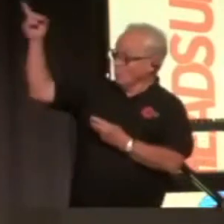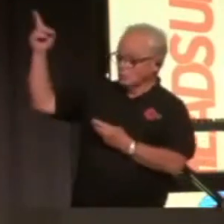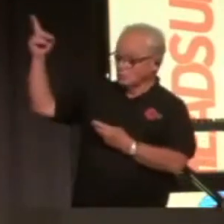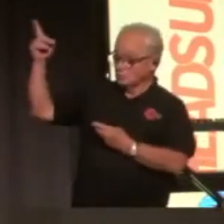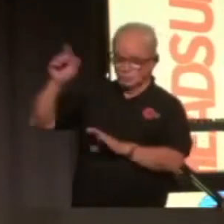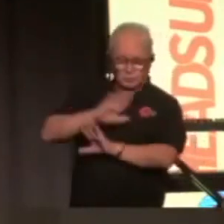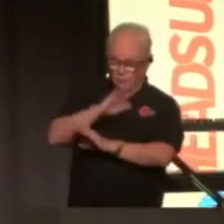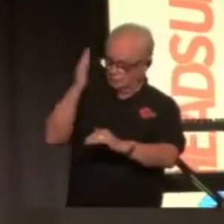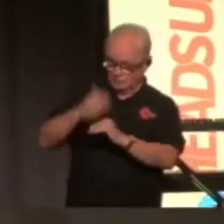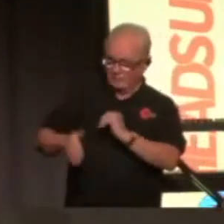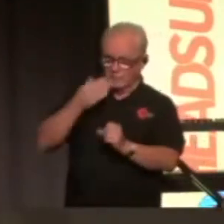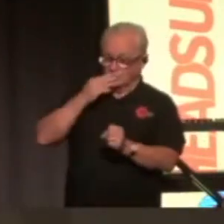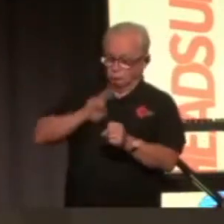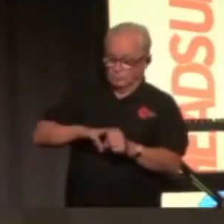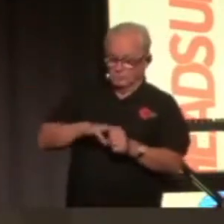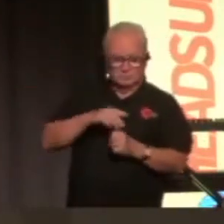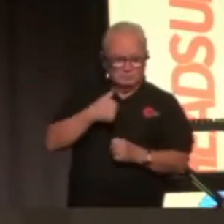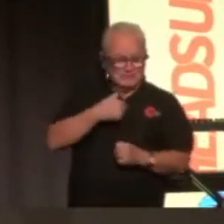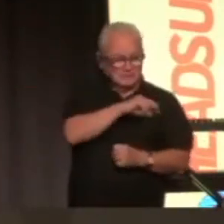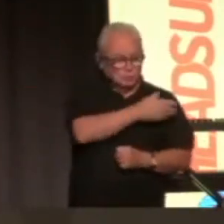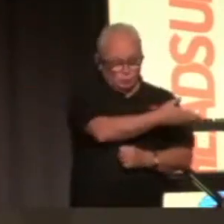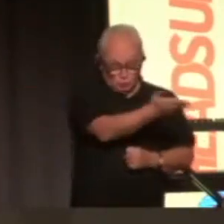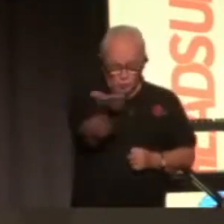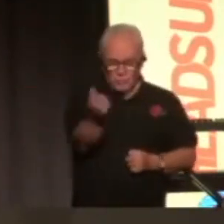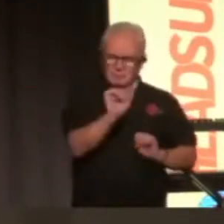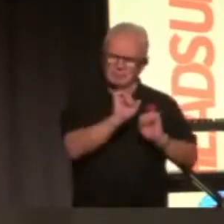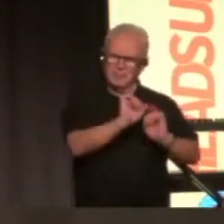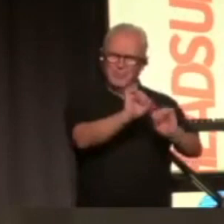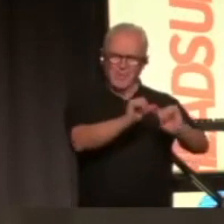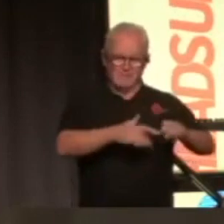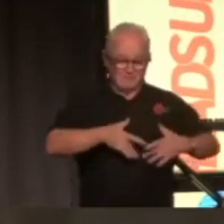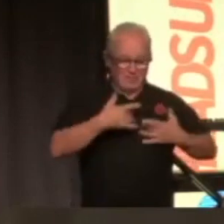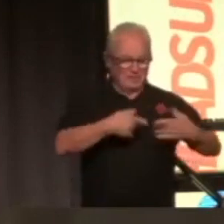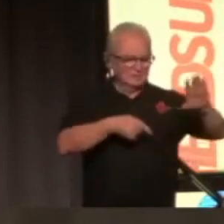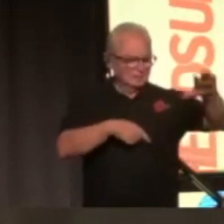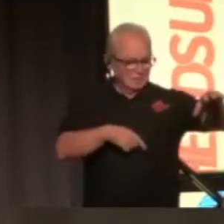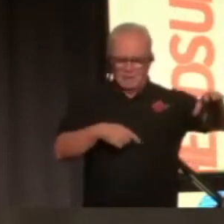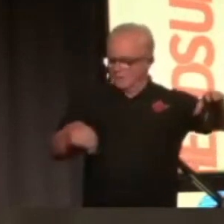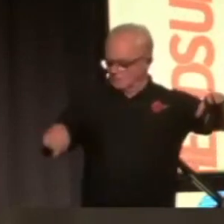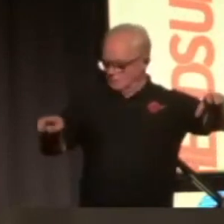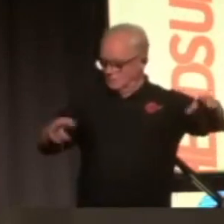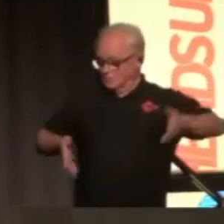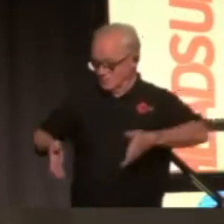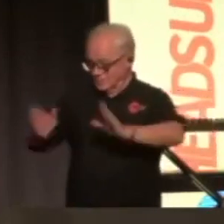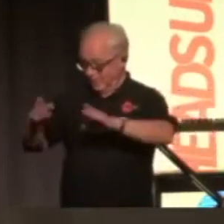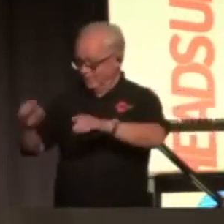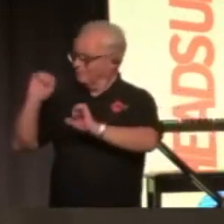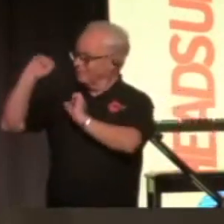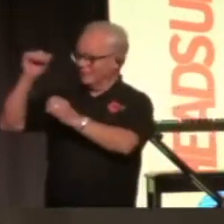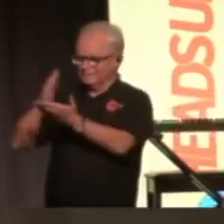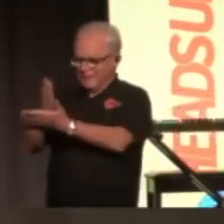promise me and you that your feelings would line up with his